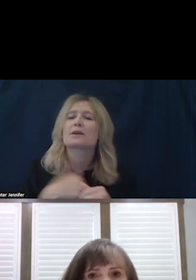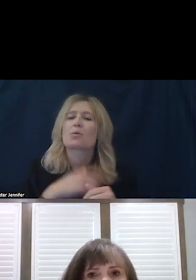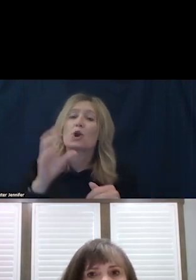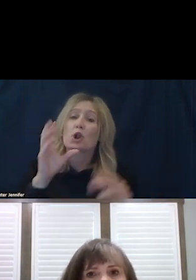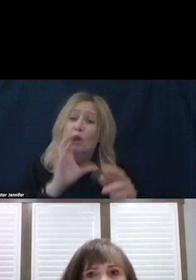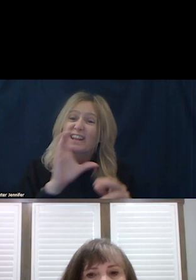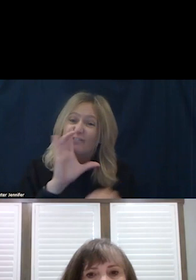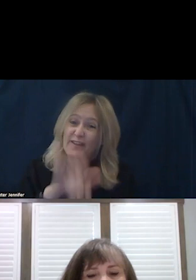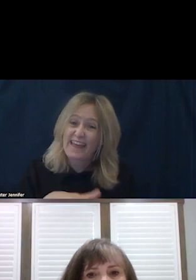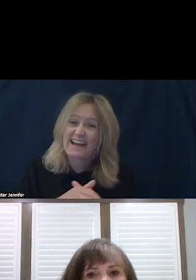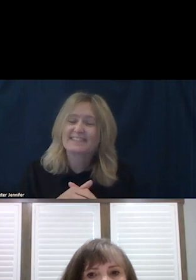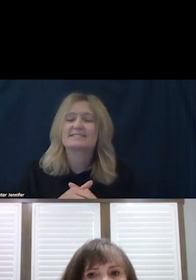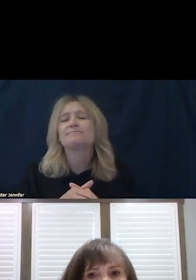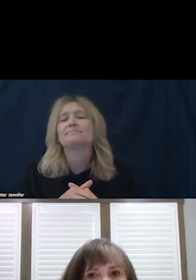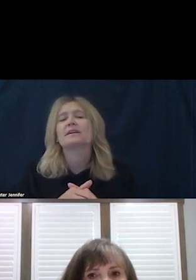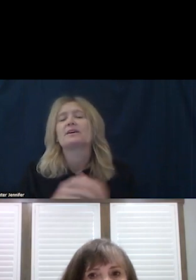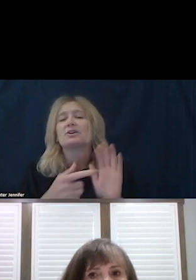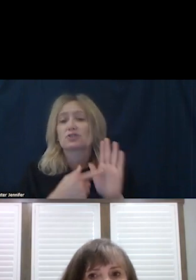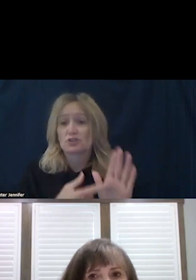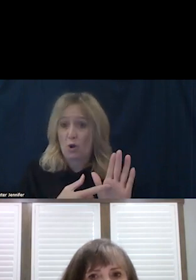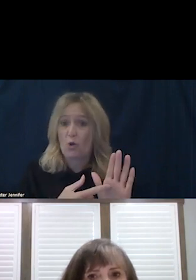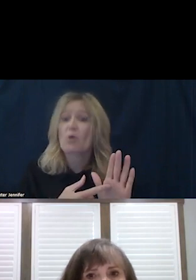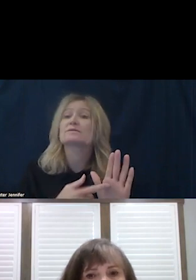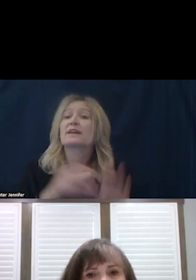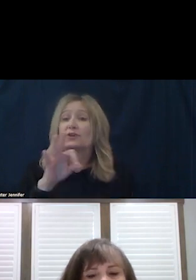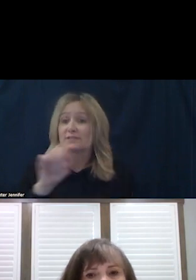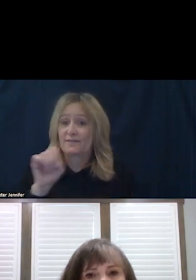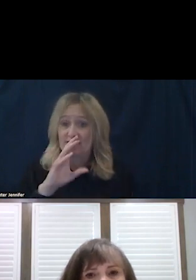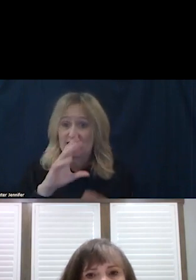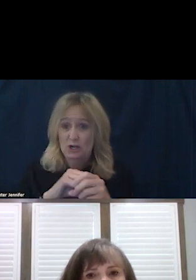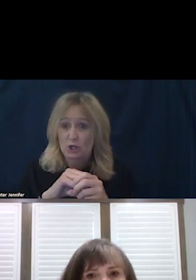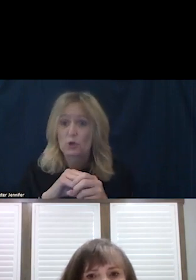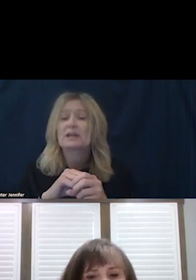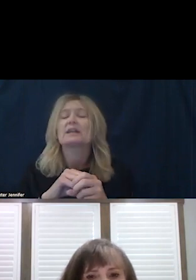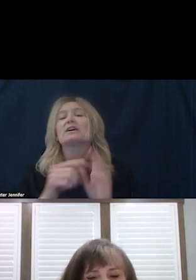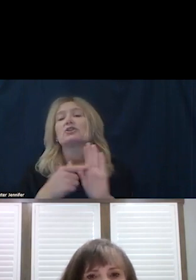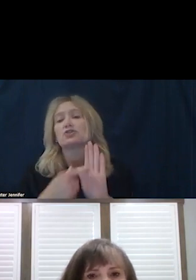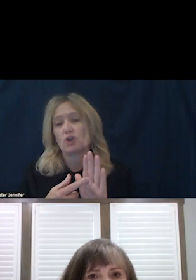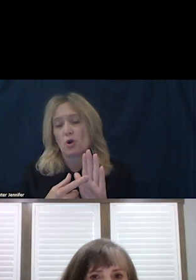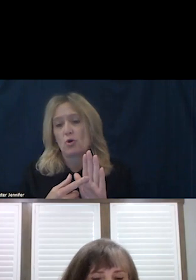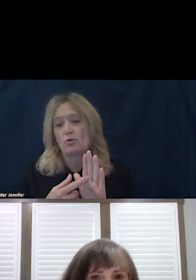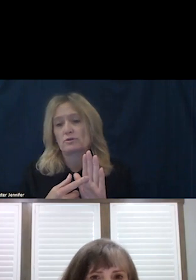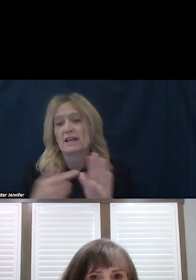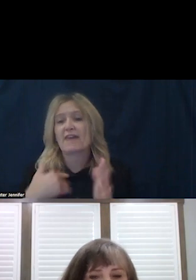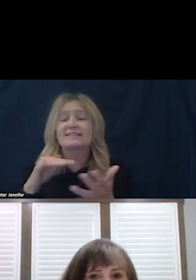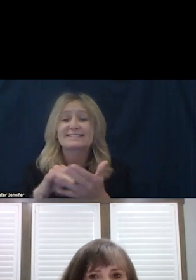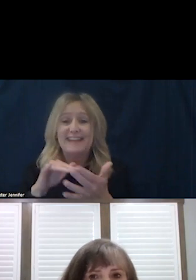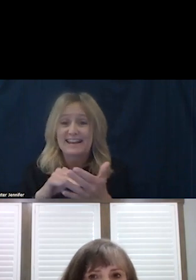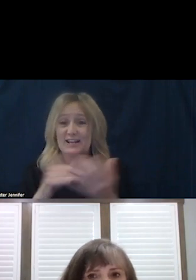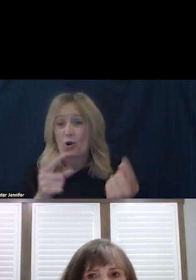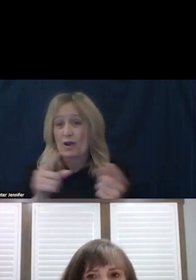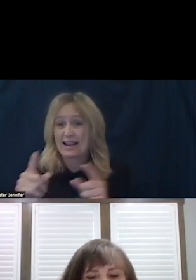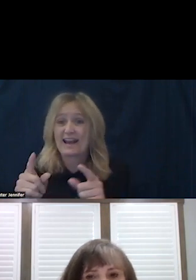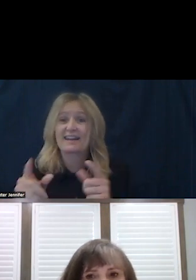for. It indicates if there is a fee, and it also indicates if there is a study, usually a